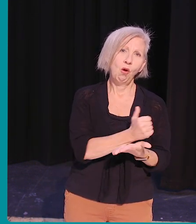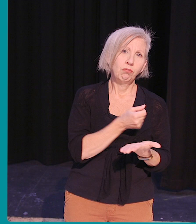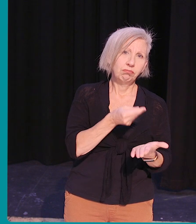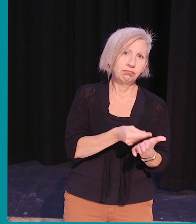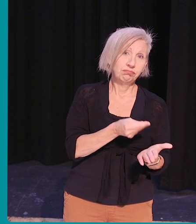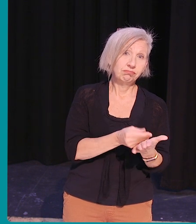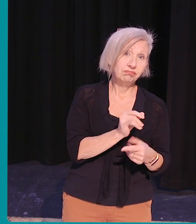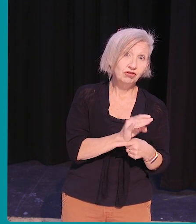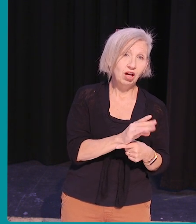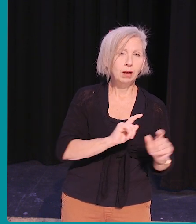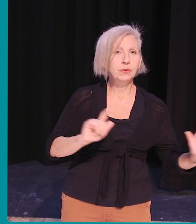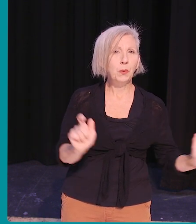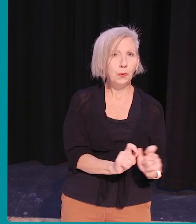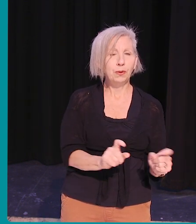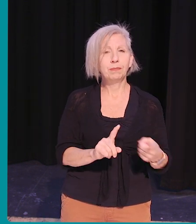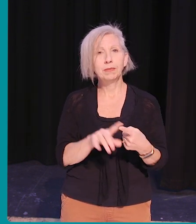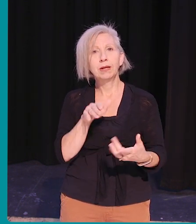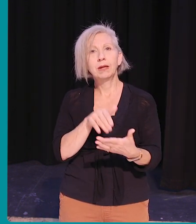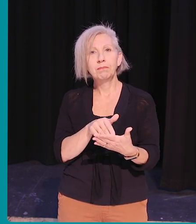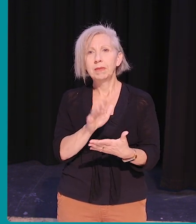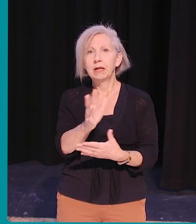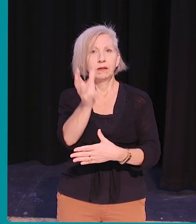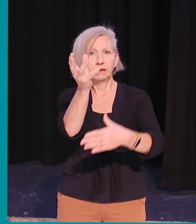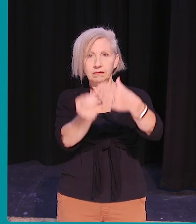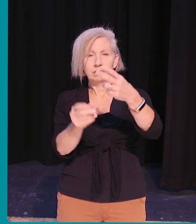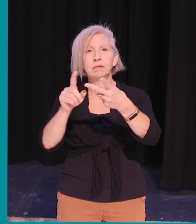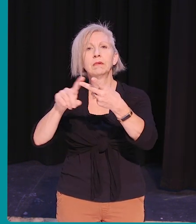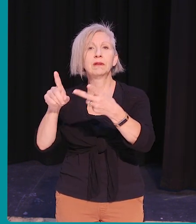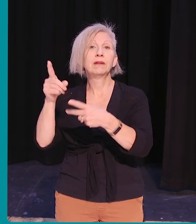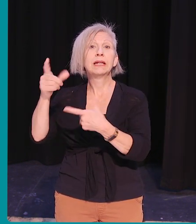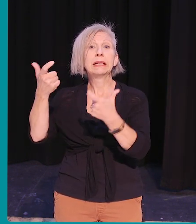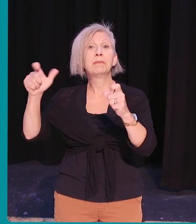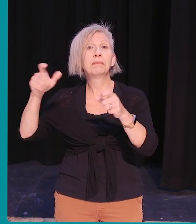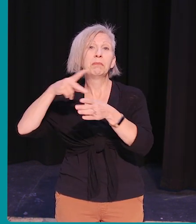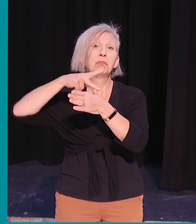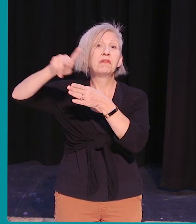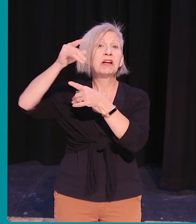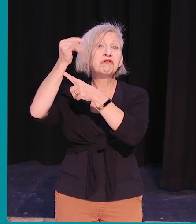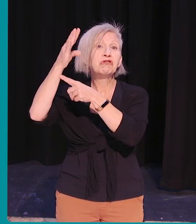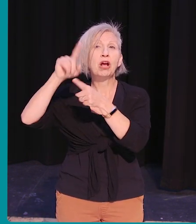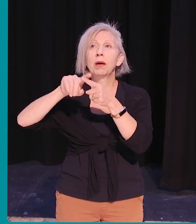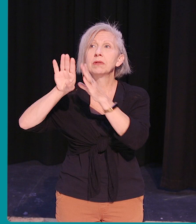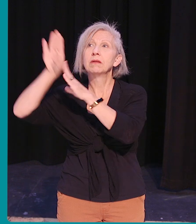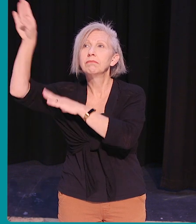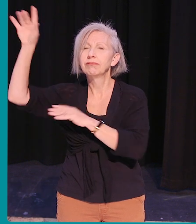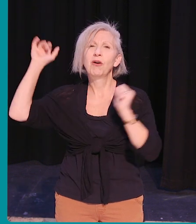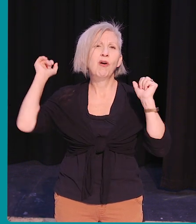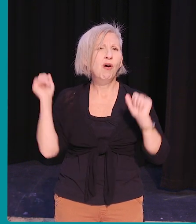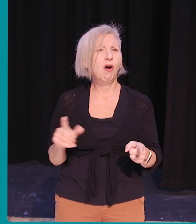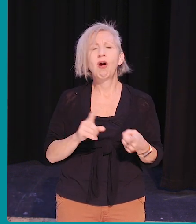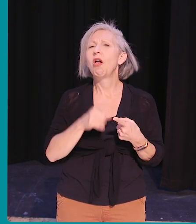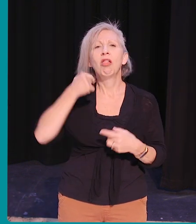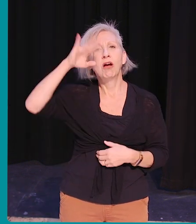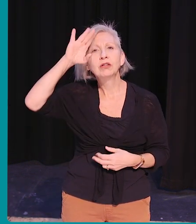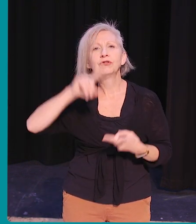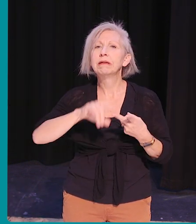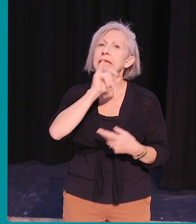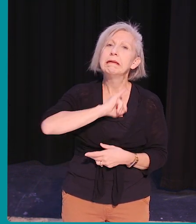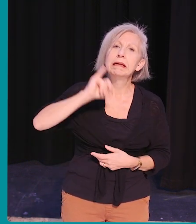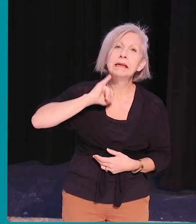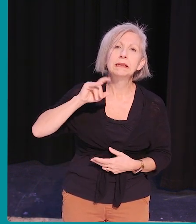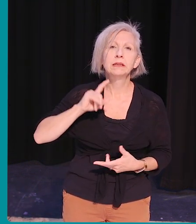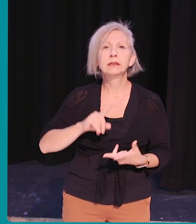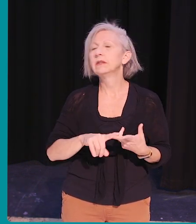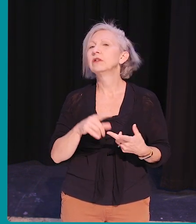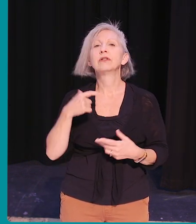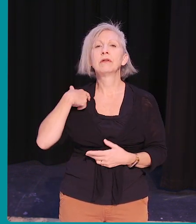country. Right, we're seeing this in every developed country in Europe, Australia, New Zealand, Israel, Taiwan, Singapore, US, you name